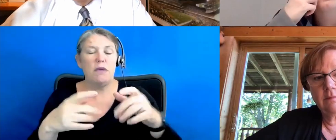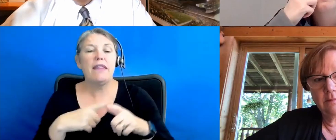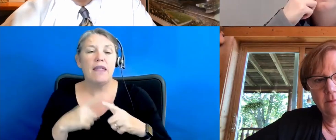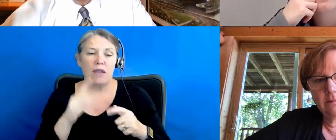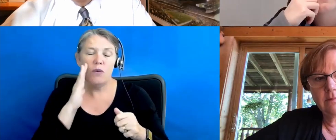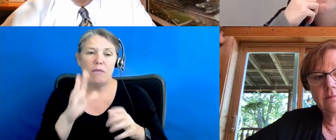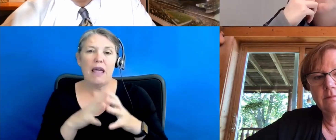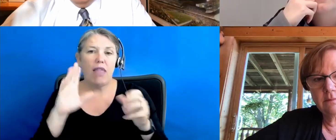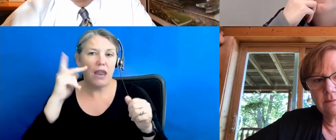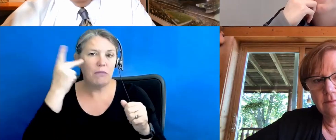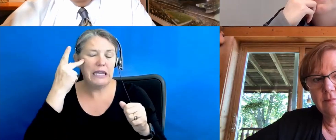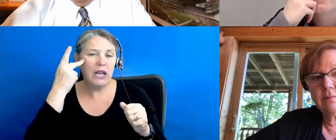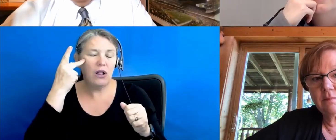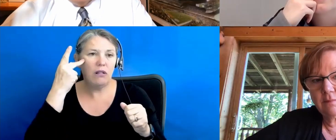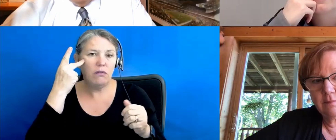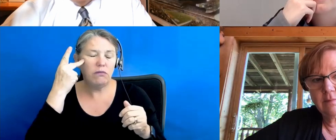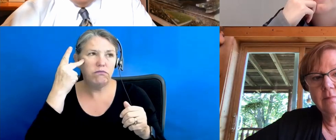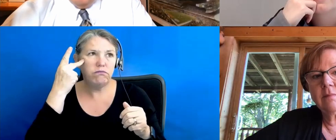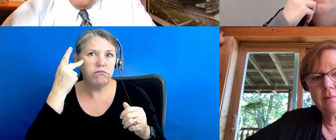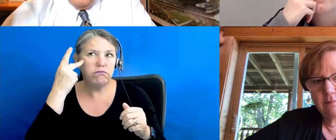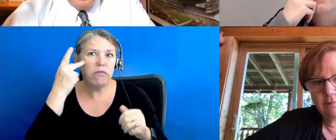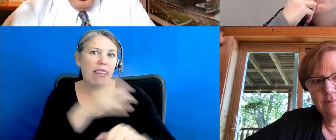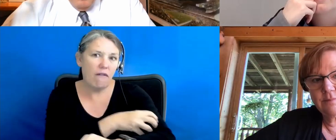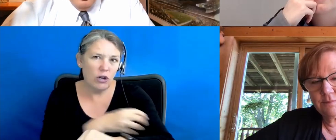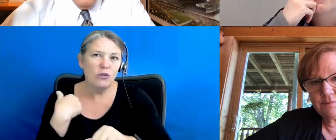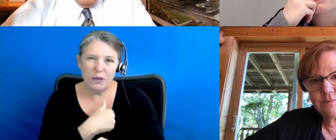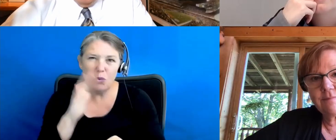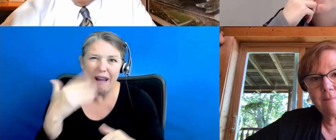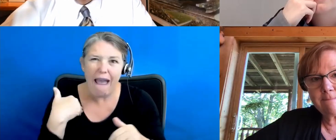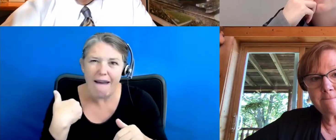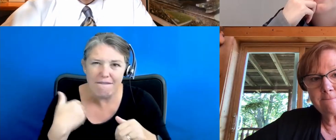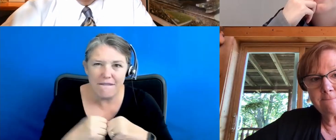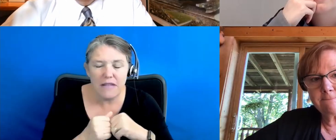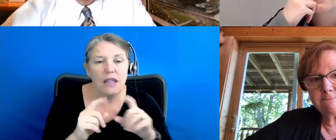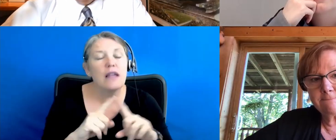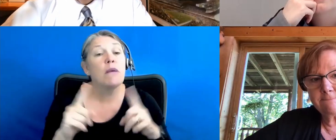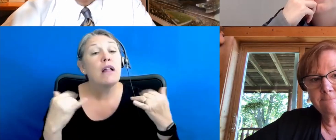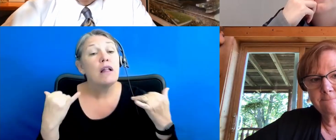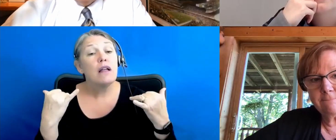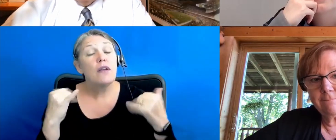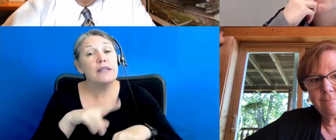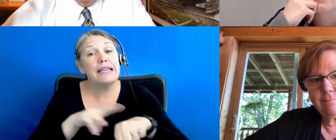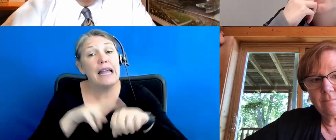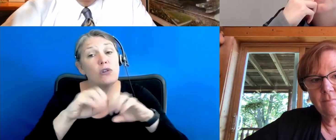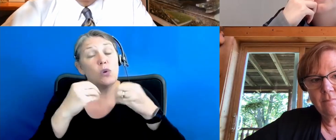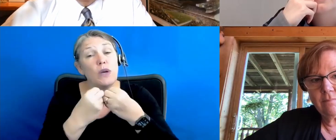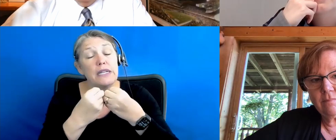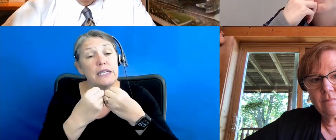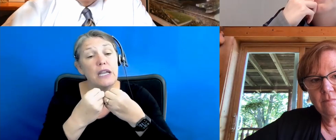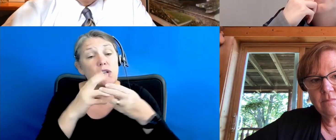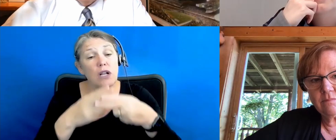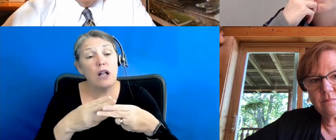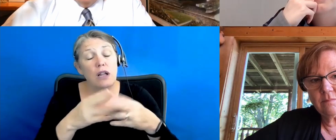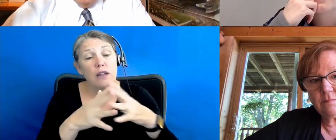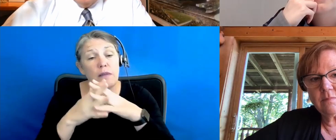of political leverage that we would have in this country, right? So there exists a national organization called the